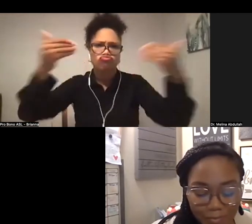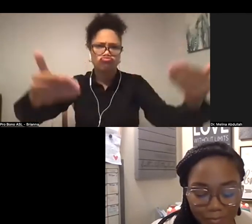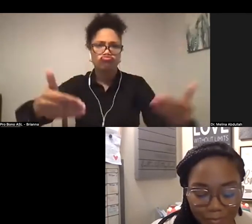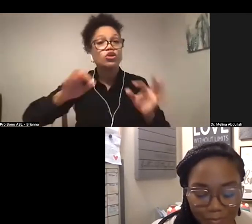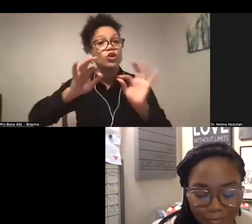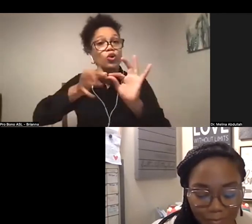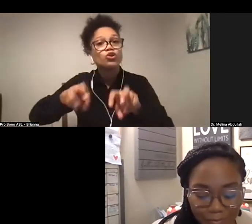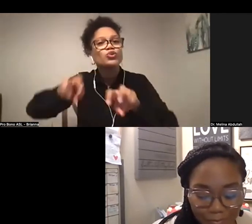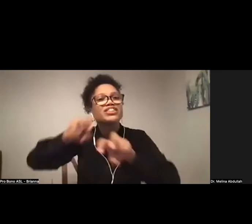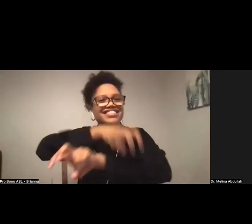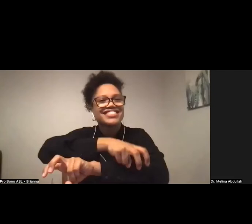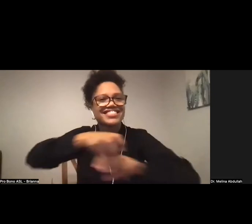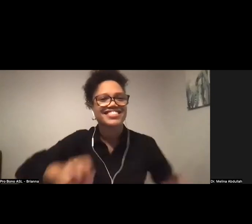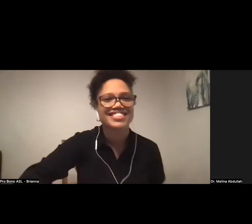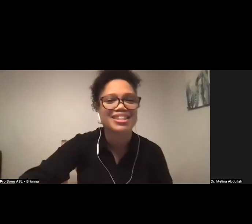phone.